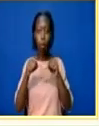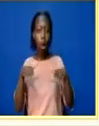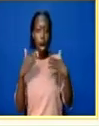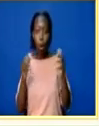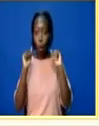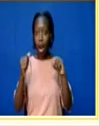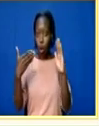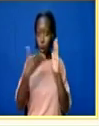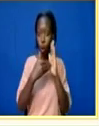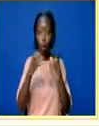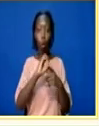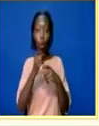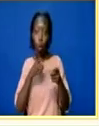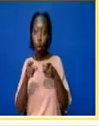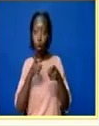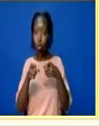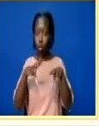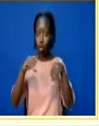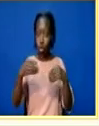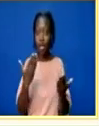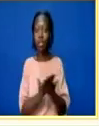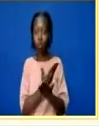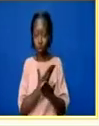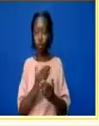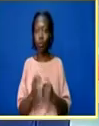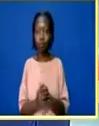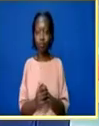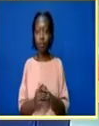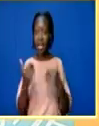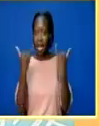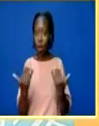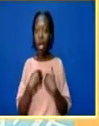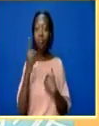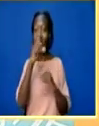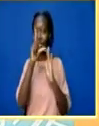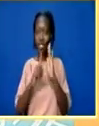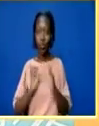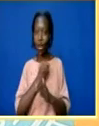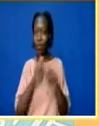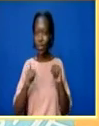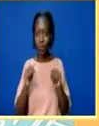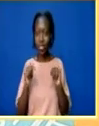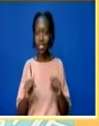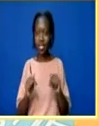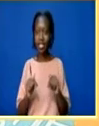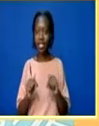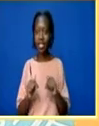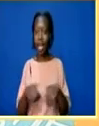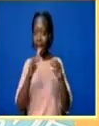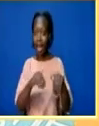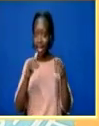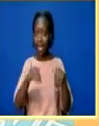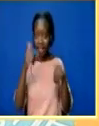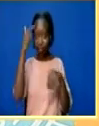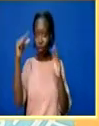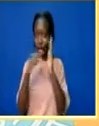prevent and control these erosions. We have, however, come to the end of our lesson today. This has been Agriculture